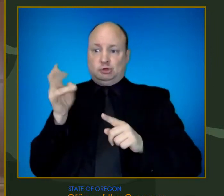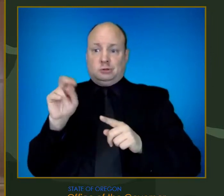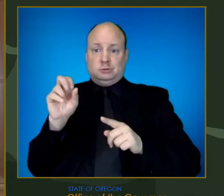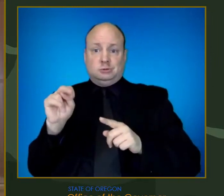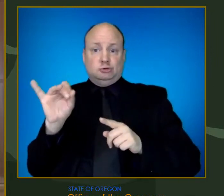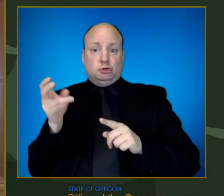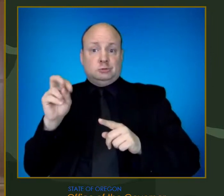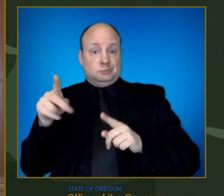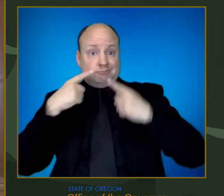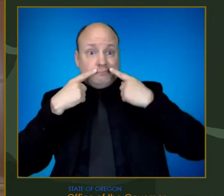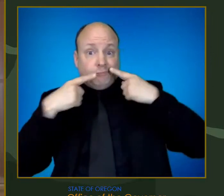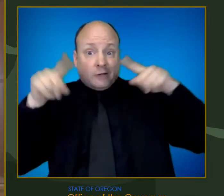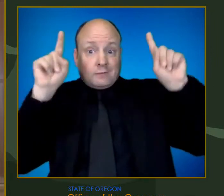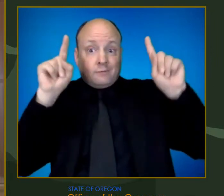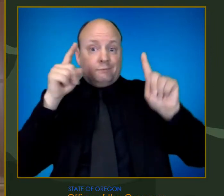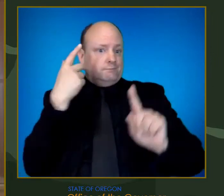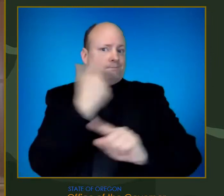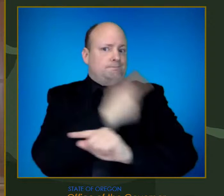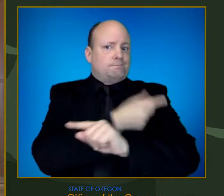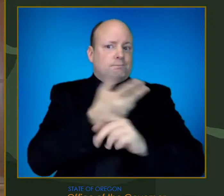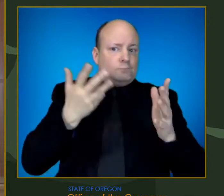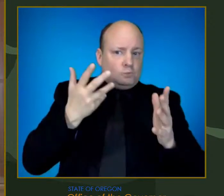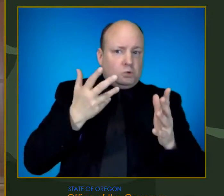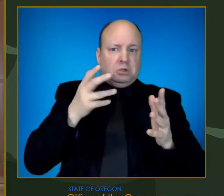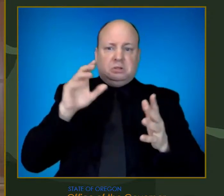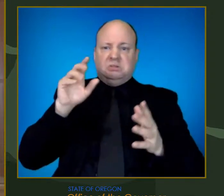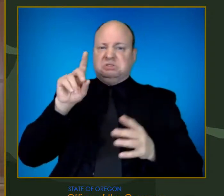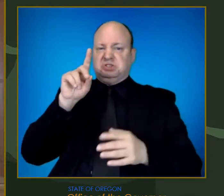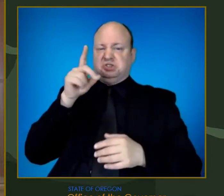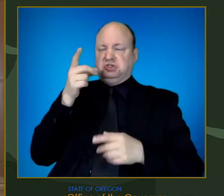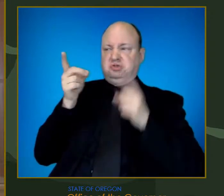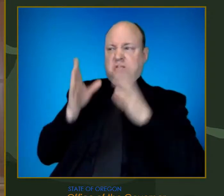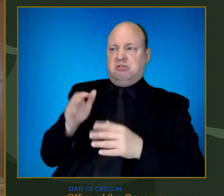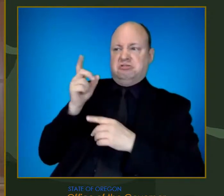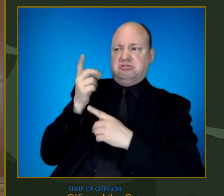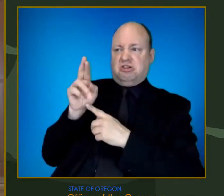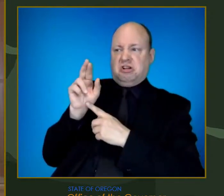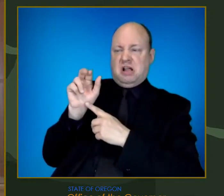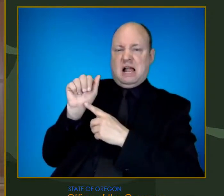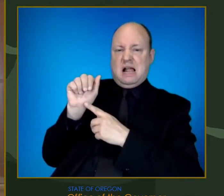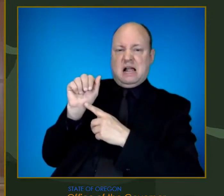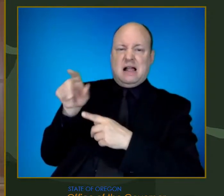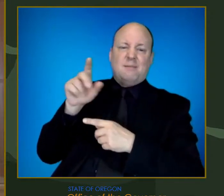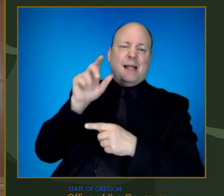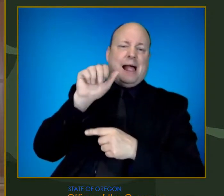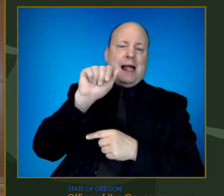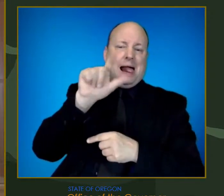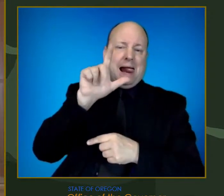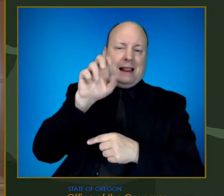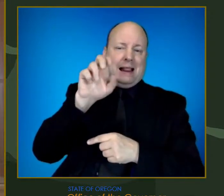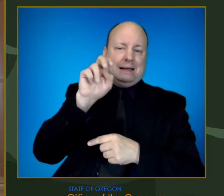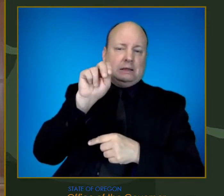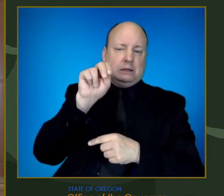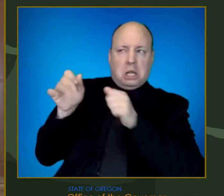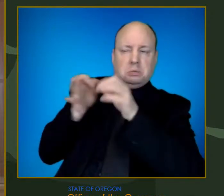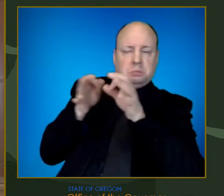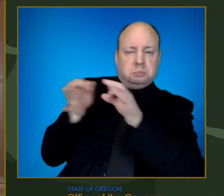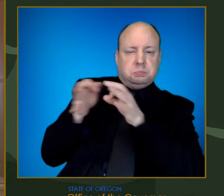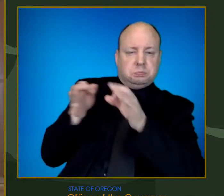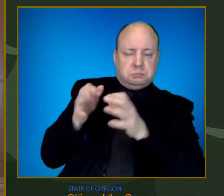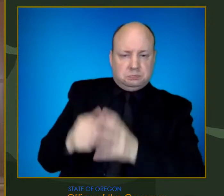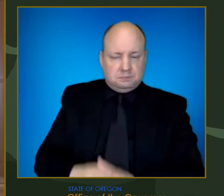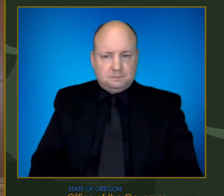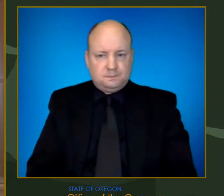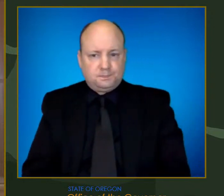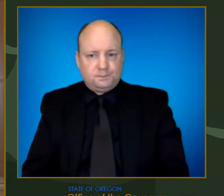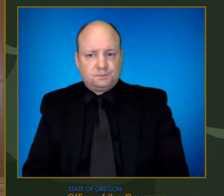I'll let Director Allen talk a little bit more in detail about the efforts. But it's critically important, if